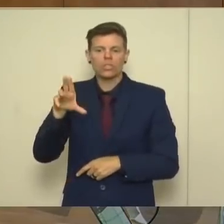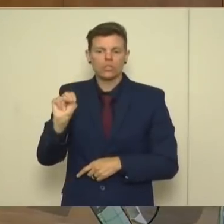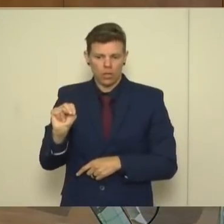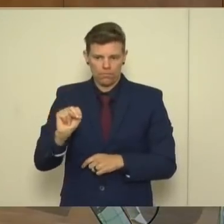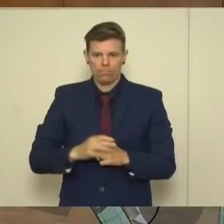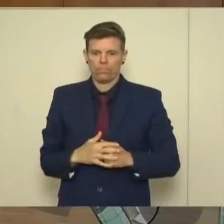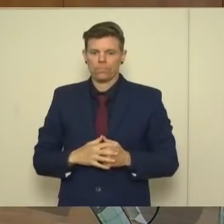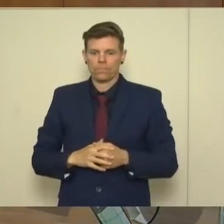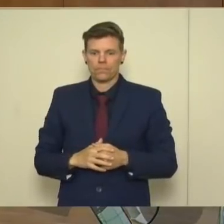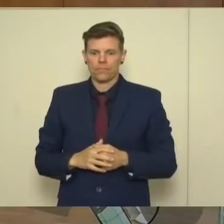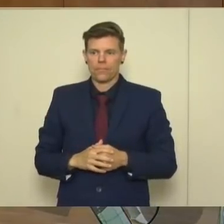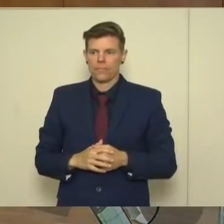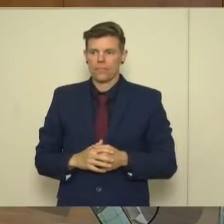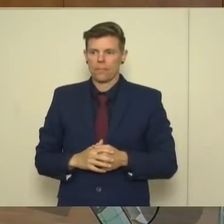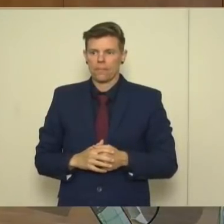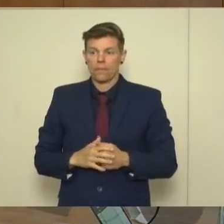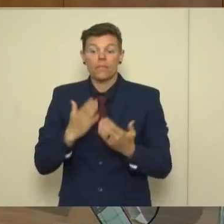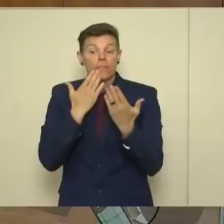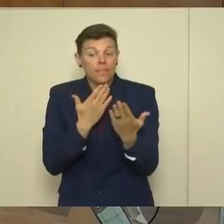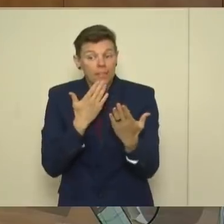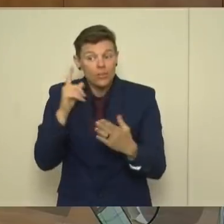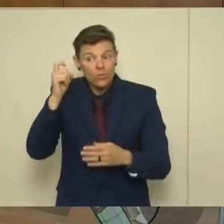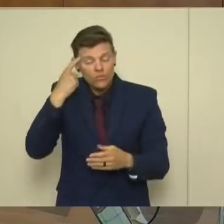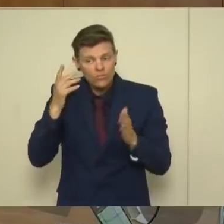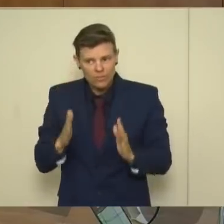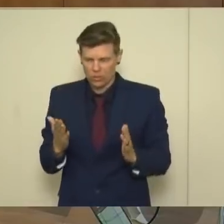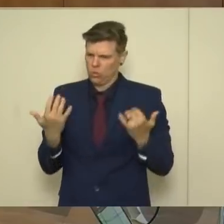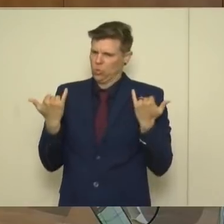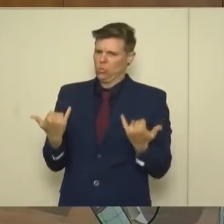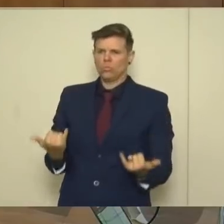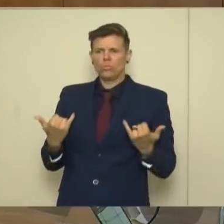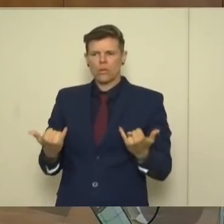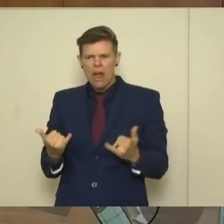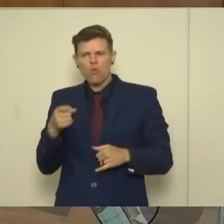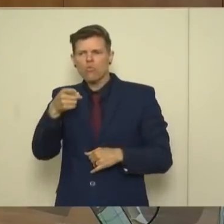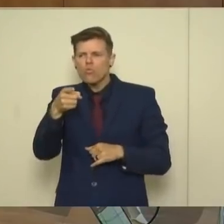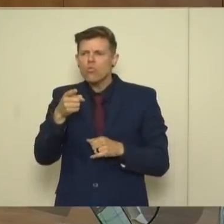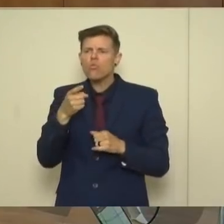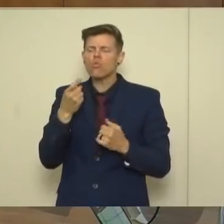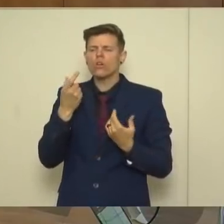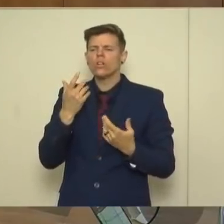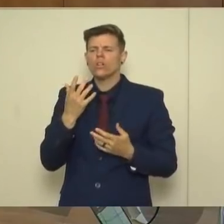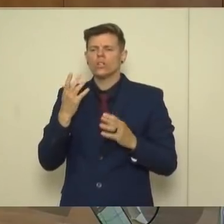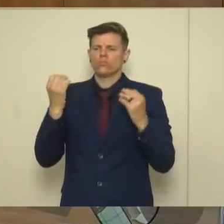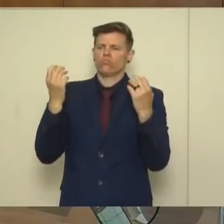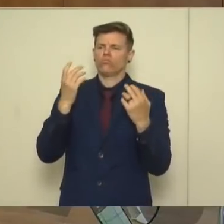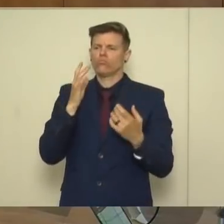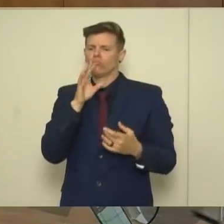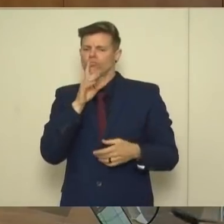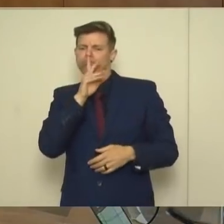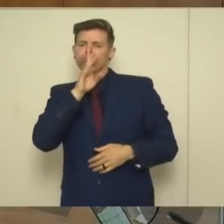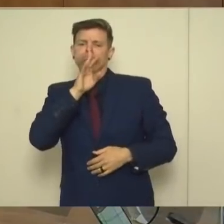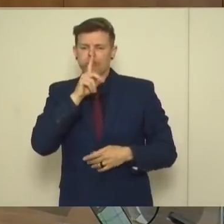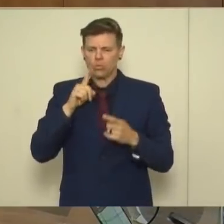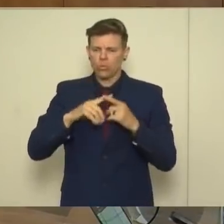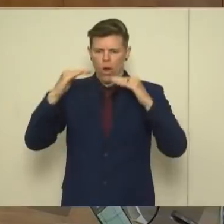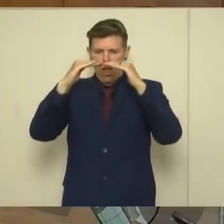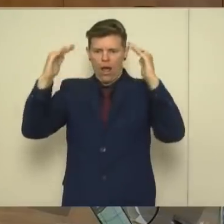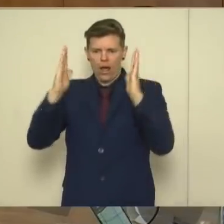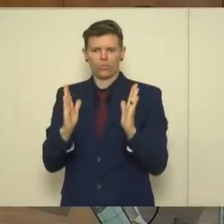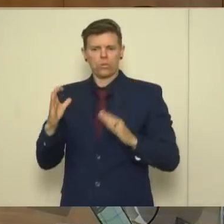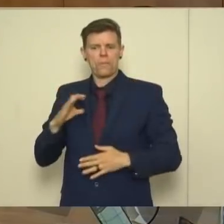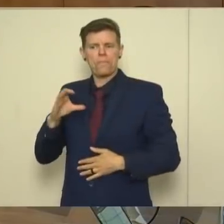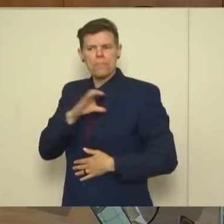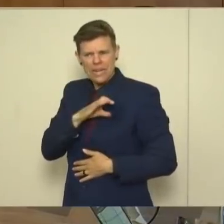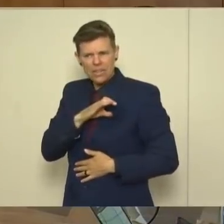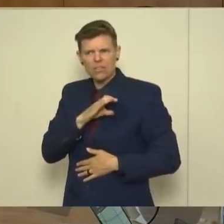Thank you, Governor. Today you spoke to a House committee on the need for federal